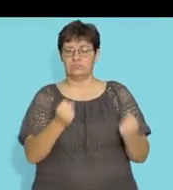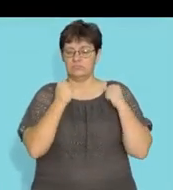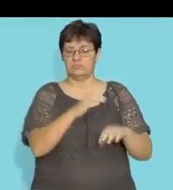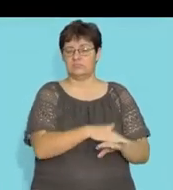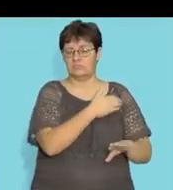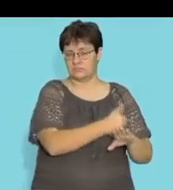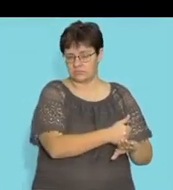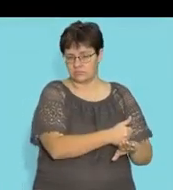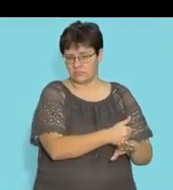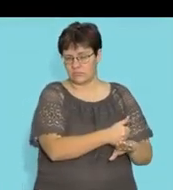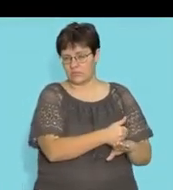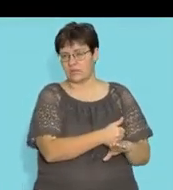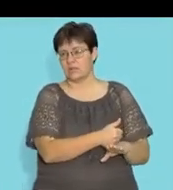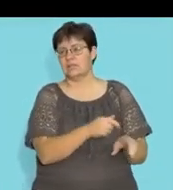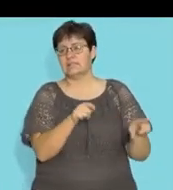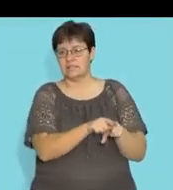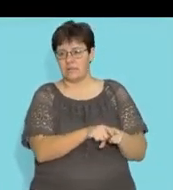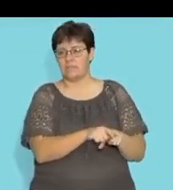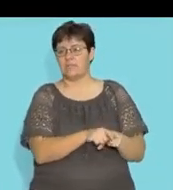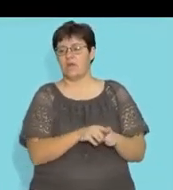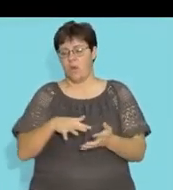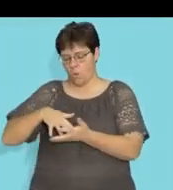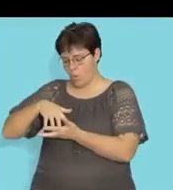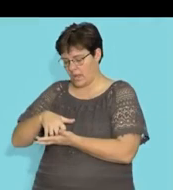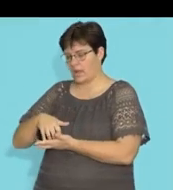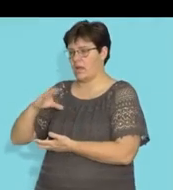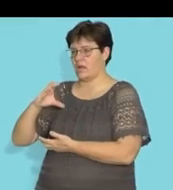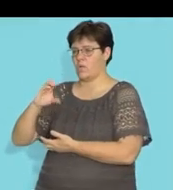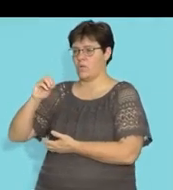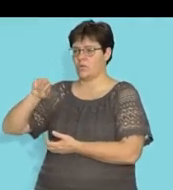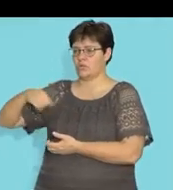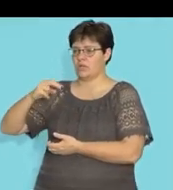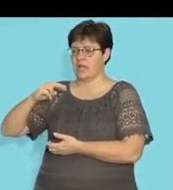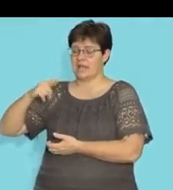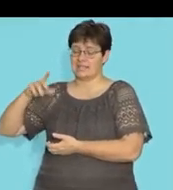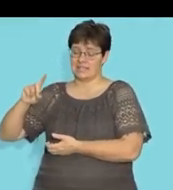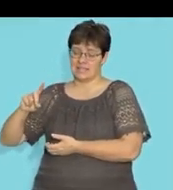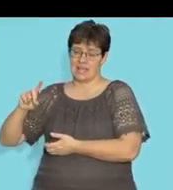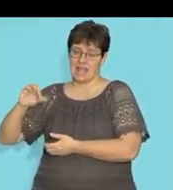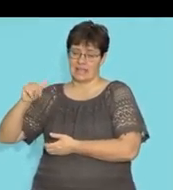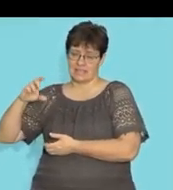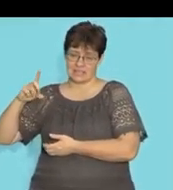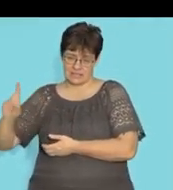When we look at the strong base, it will form, as we know, a weak conjugate